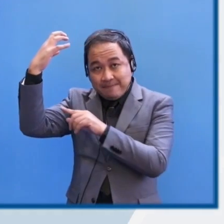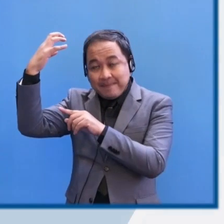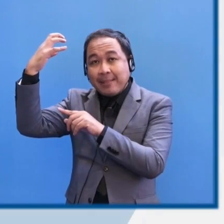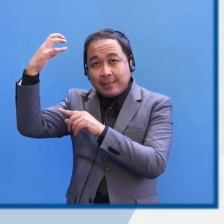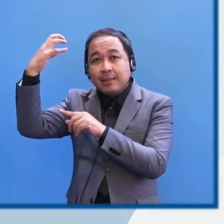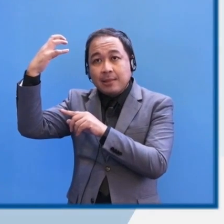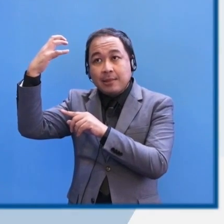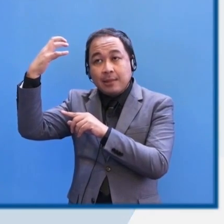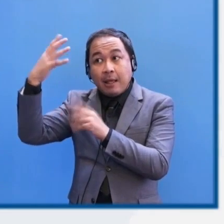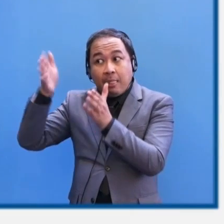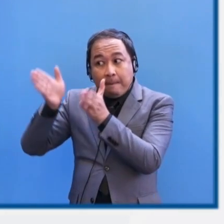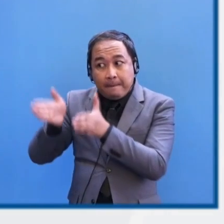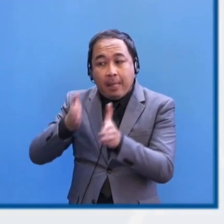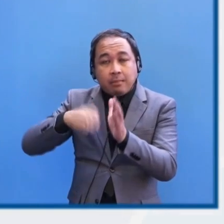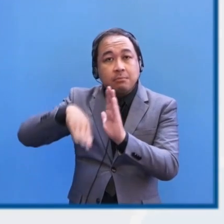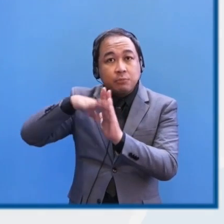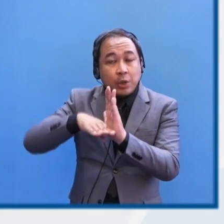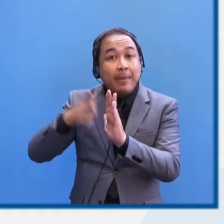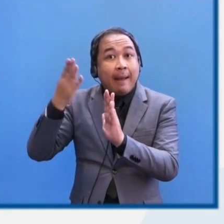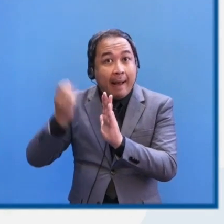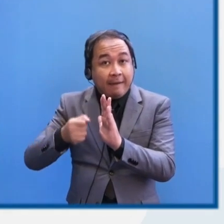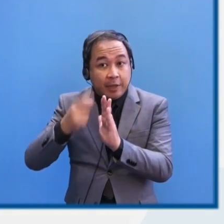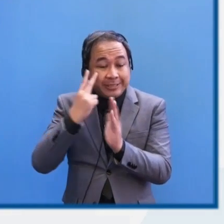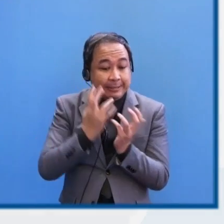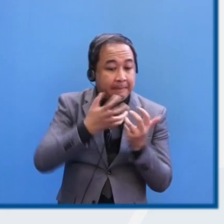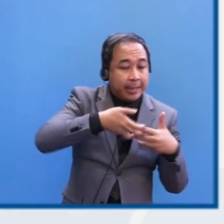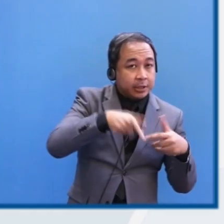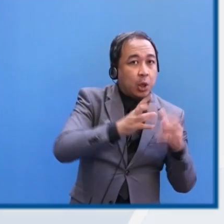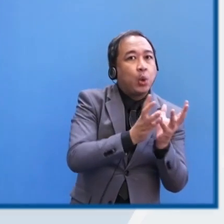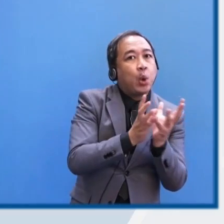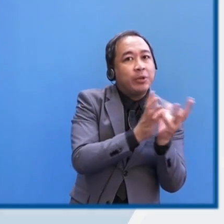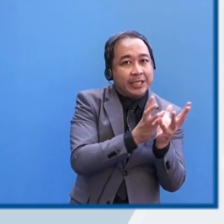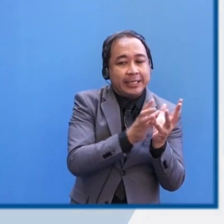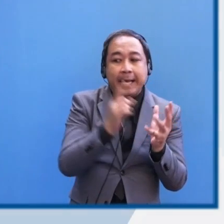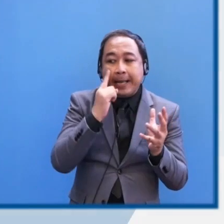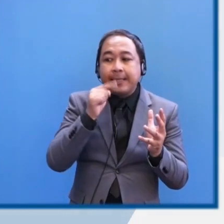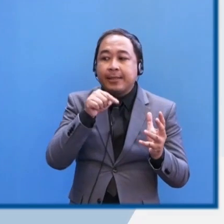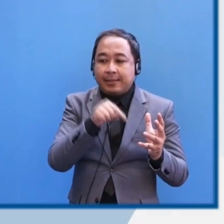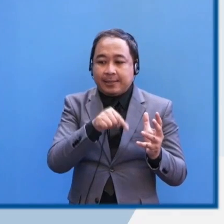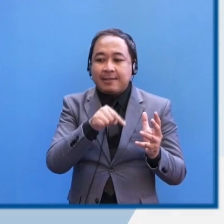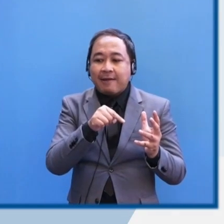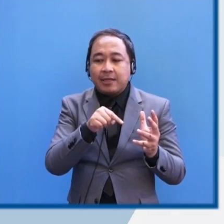integrated, adopting an integrated approach. At the national level, then when you are talking of the various